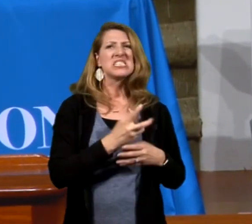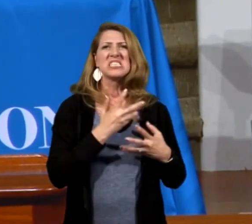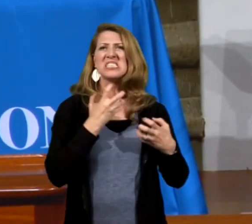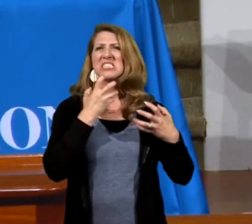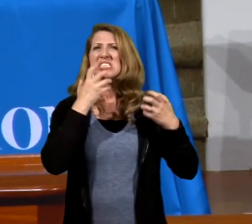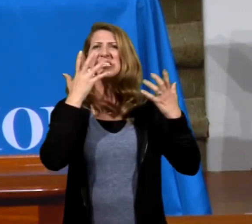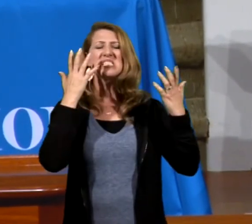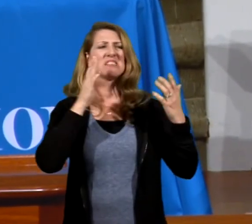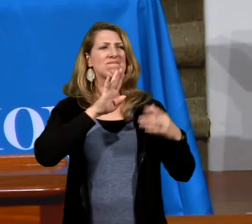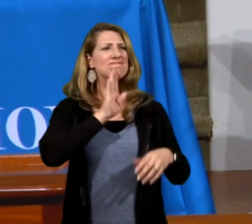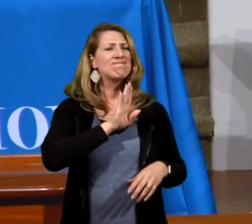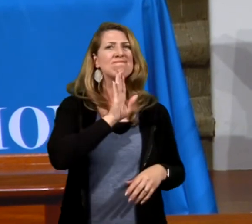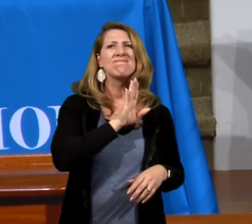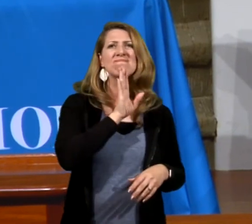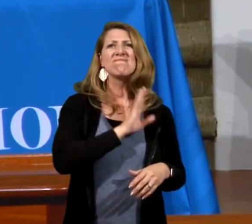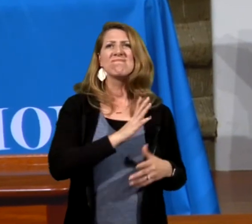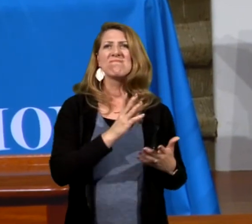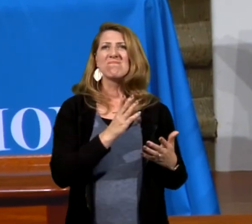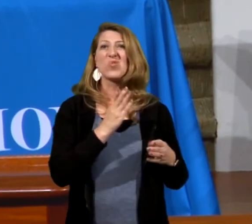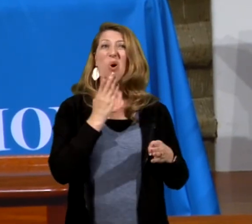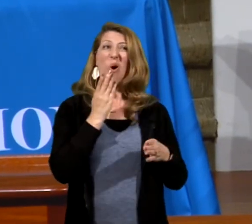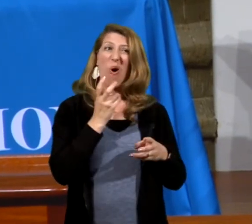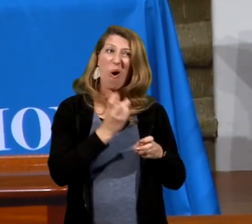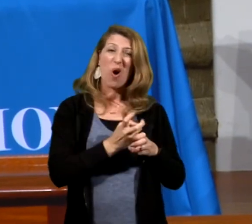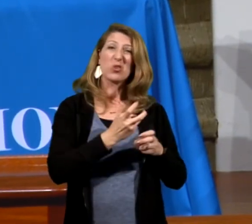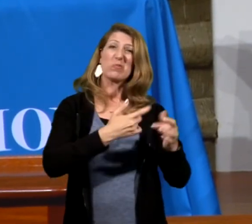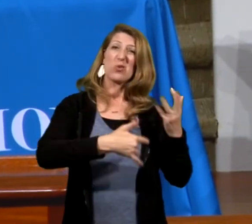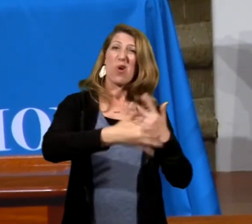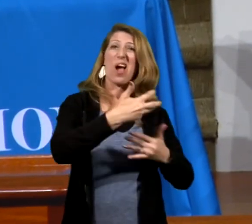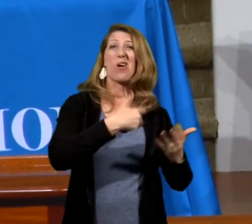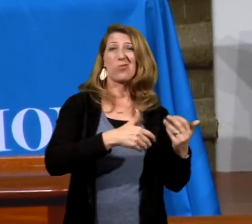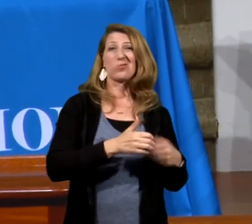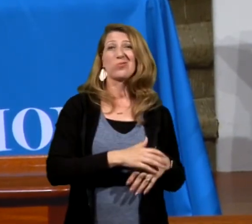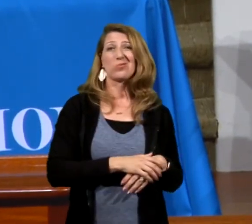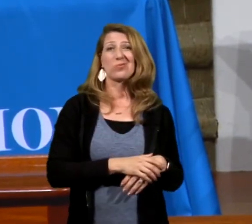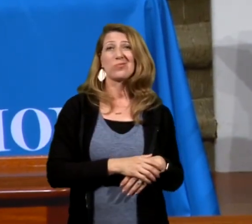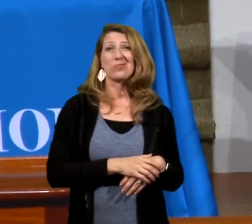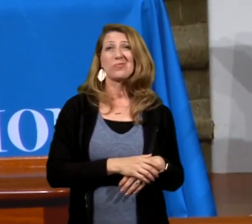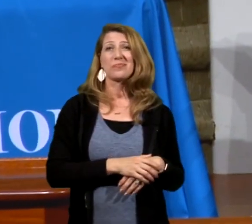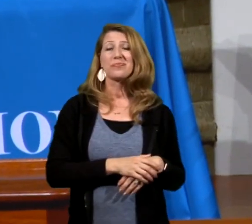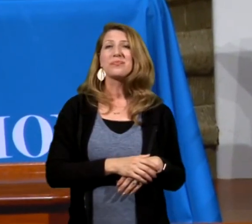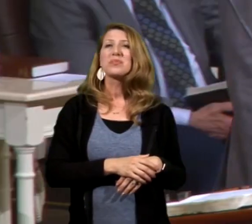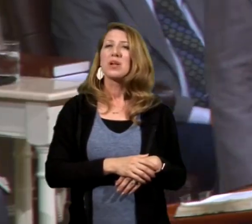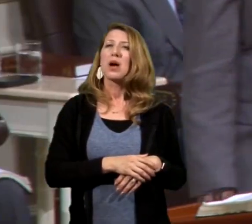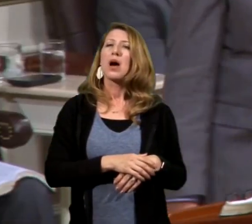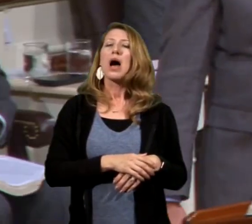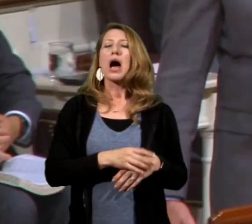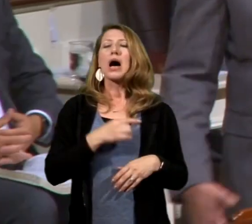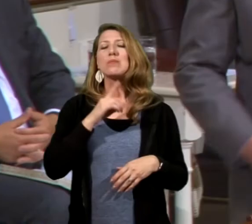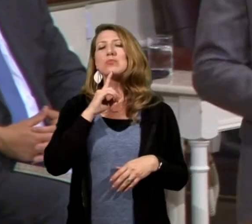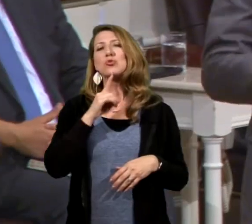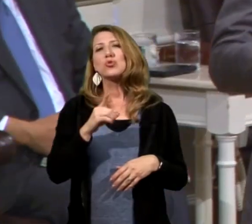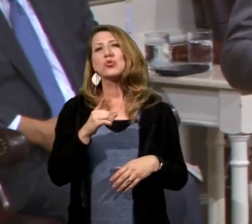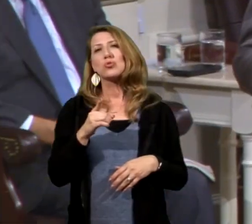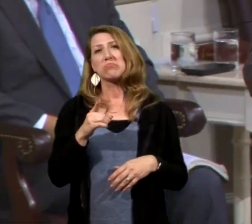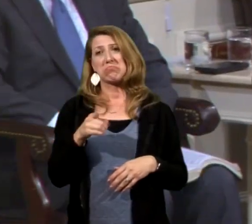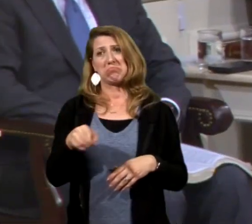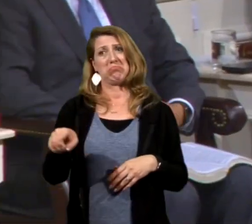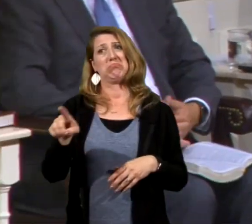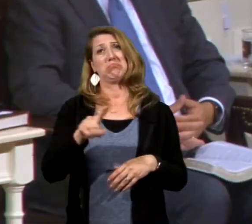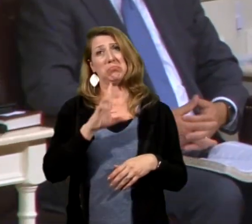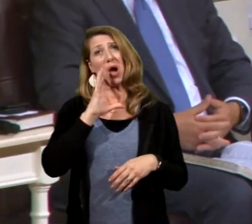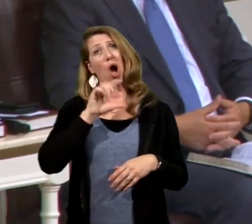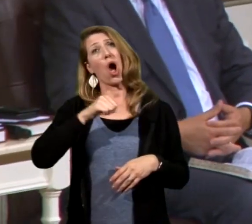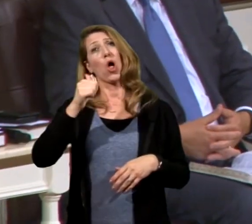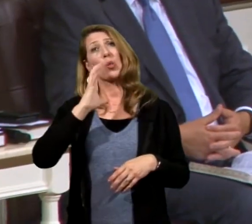they're easily frustrated, and they're difficult to be with. One of the things that really impressed, and I'm sure there were some beautiful ladies